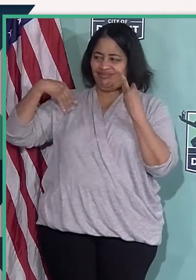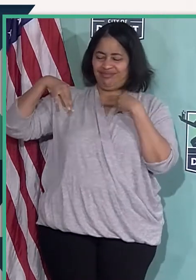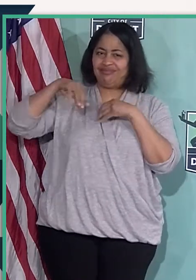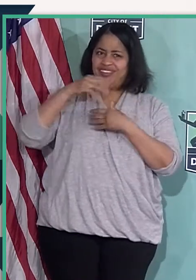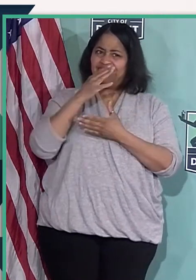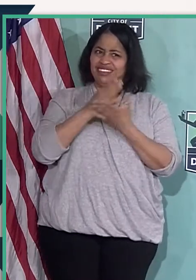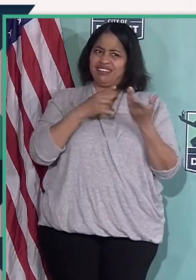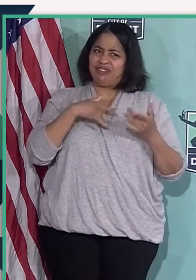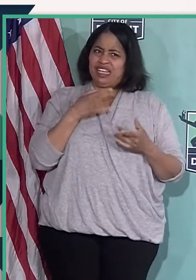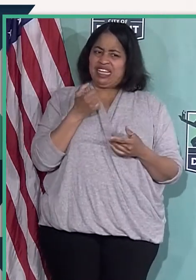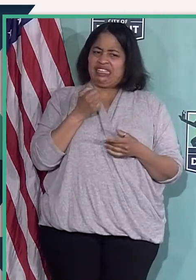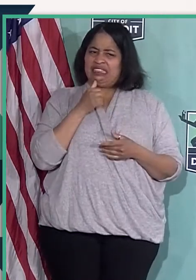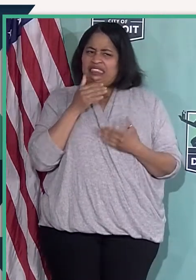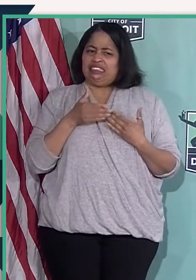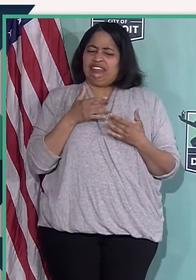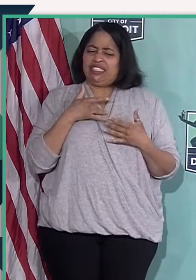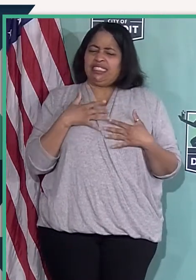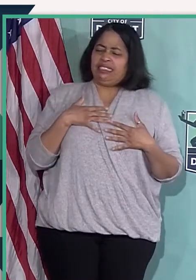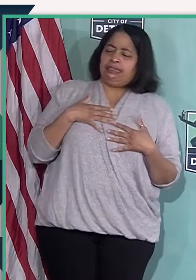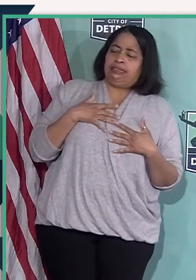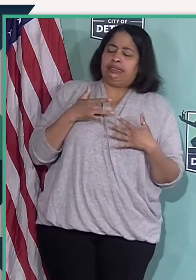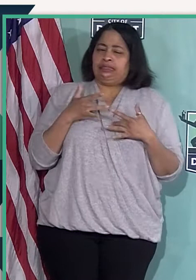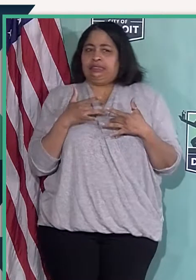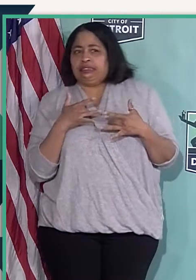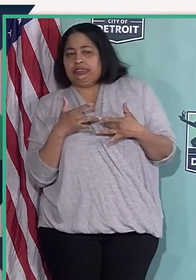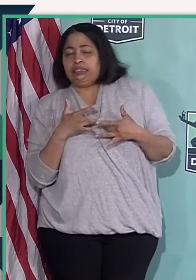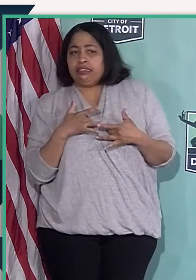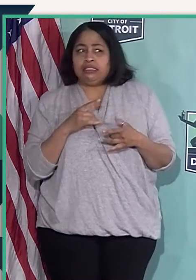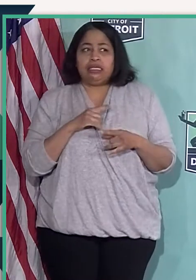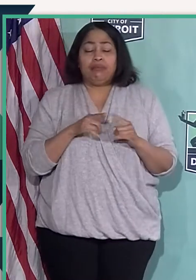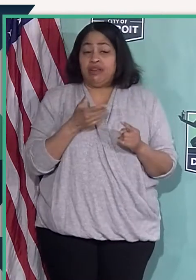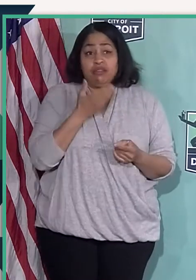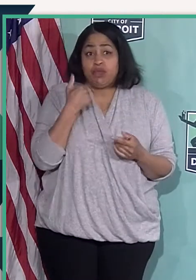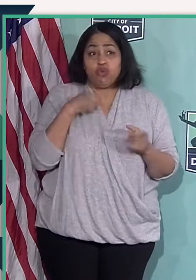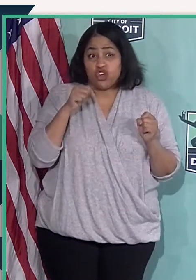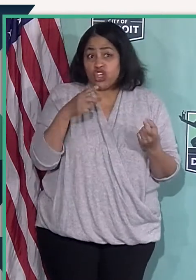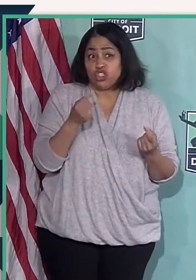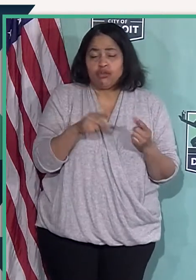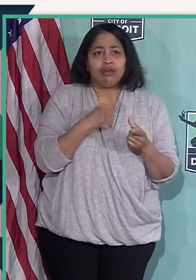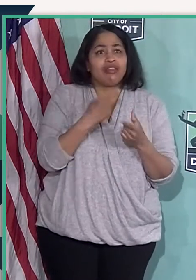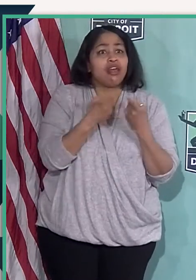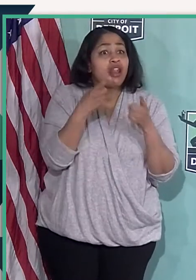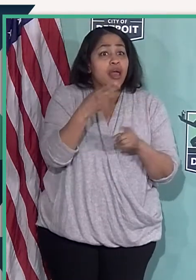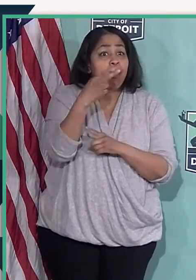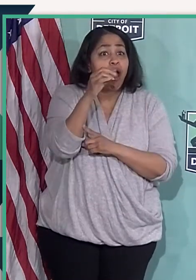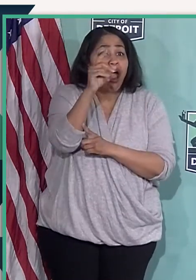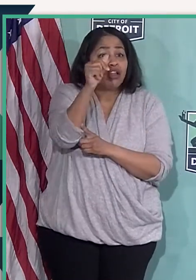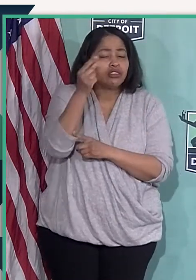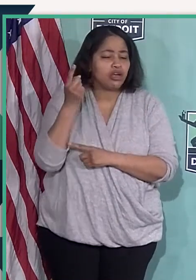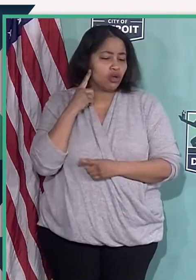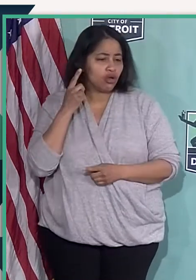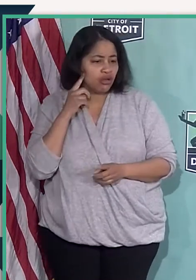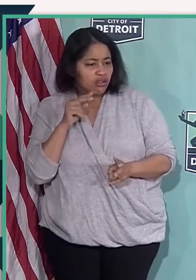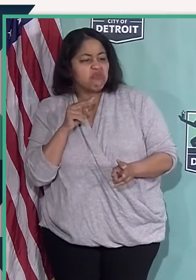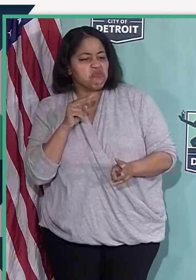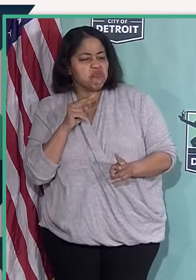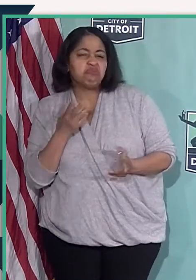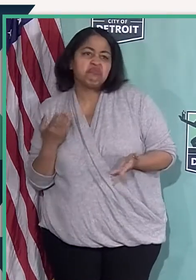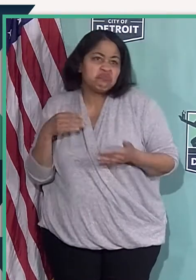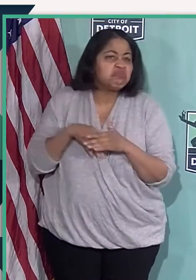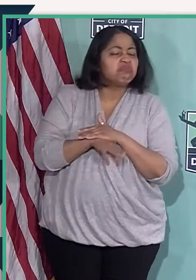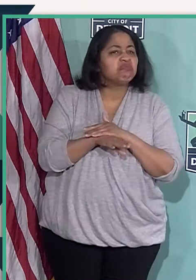uneasiness. But it was the best that we could do. And then Honda stepped forward and they heard about what we were